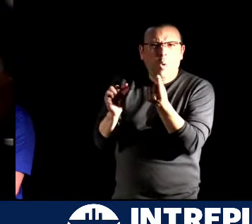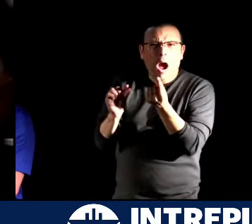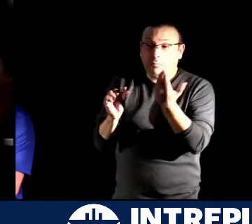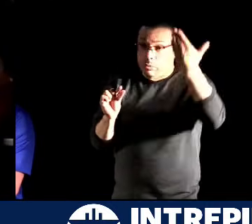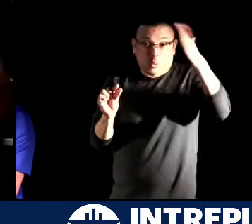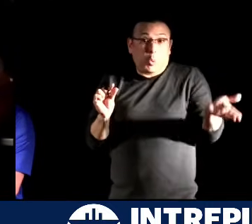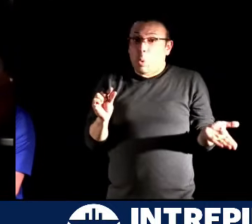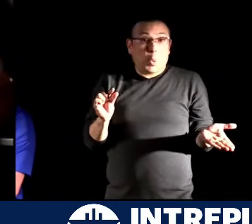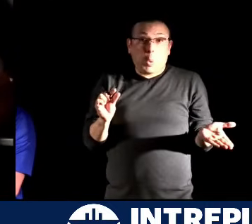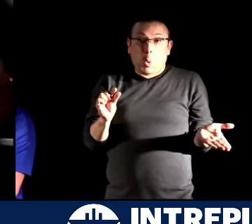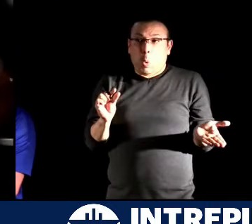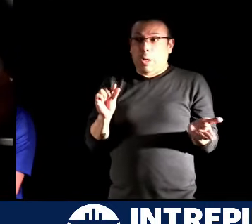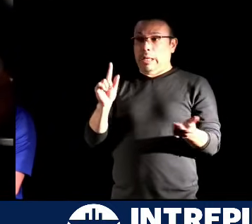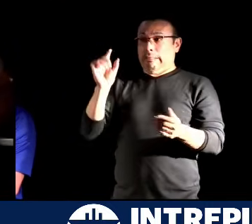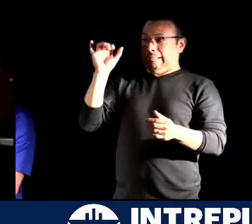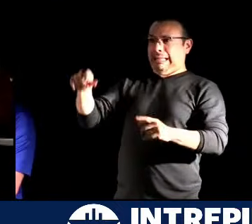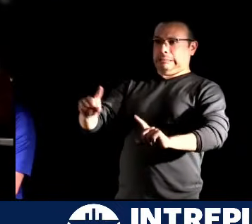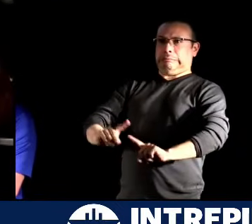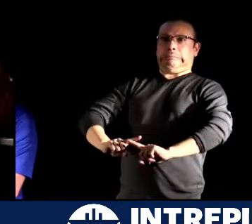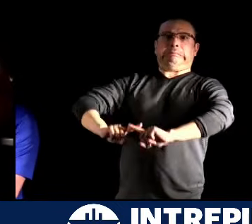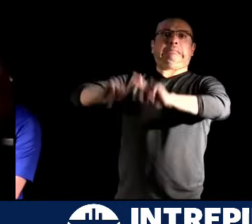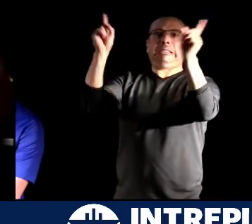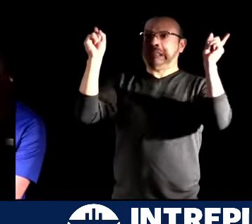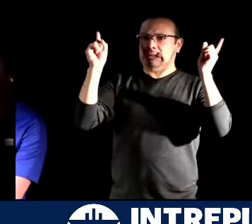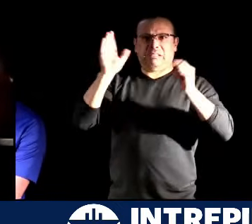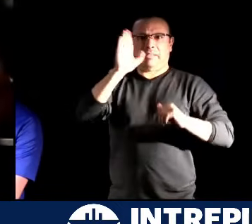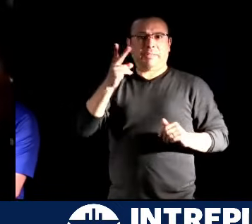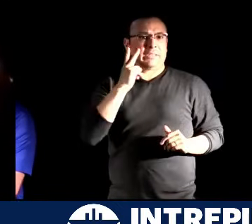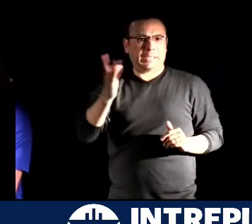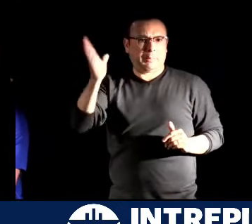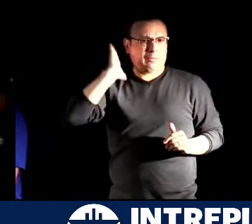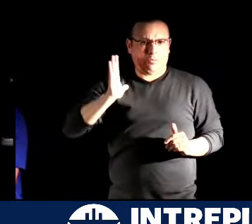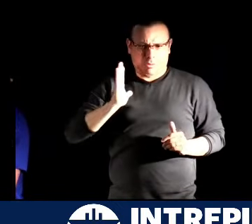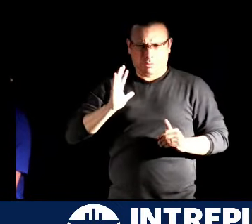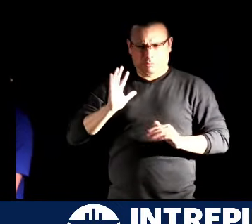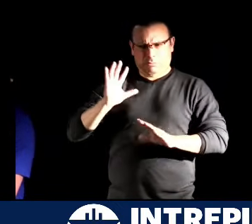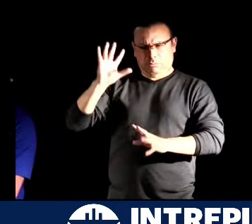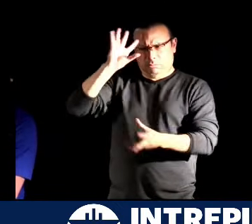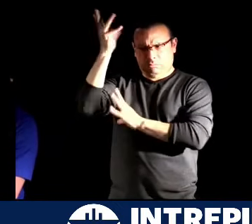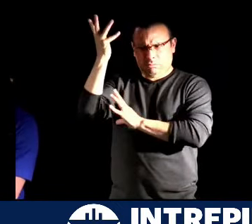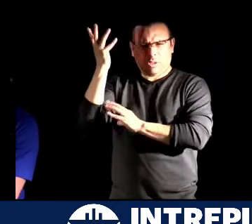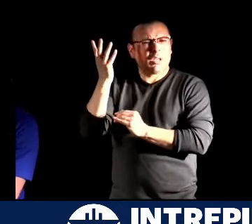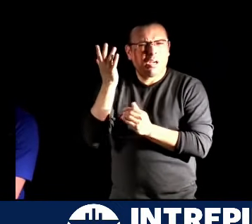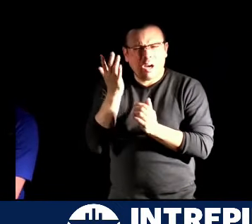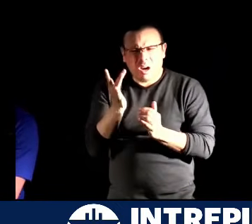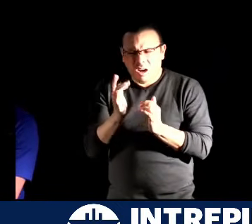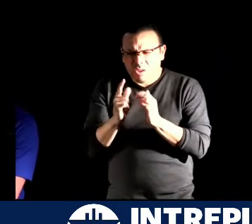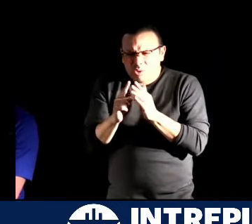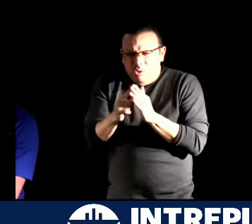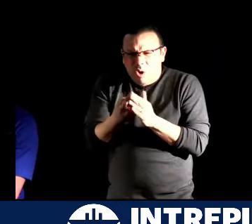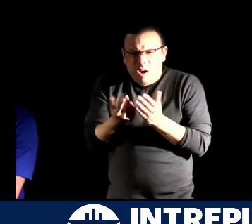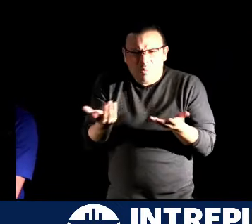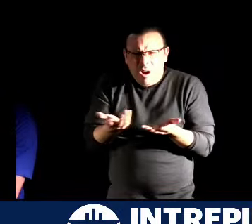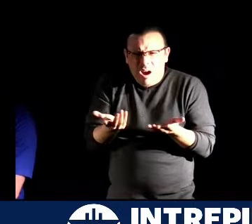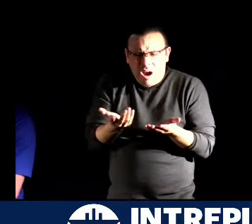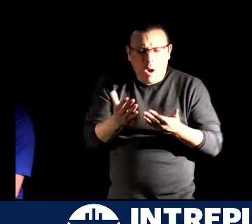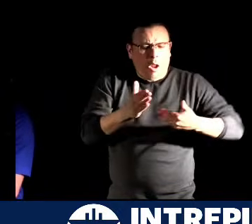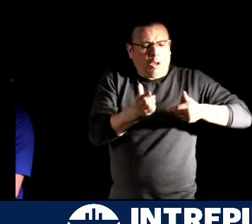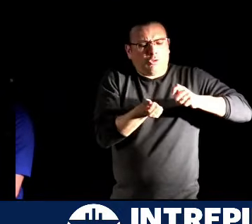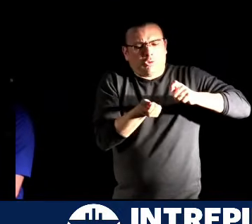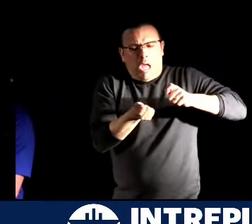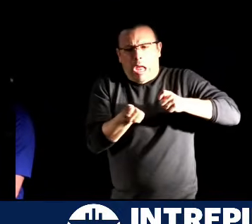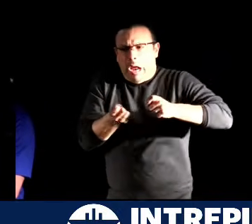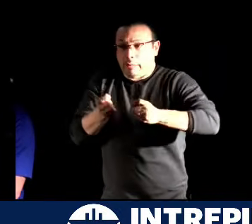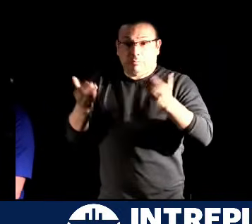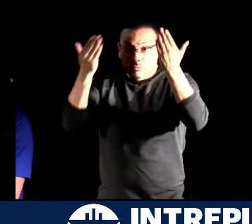that we haven't seen it before. First of all, we understand what causes it and how it evolves and